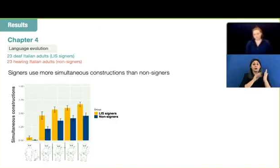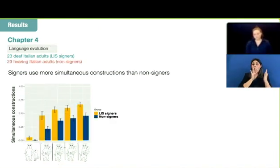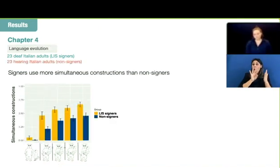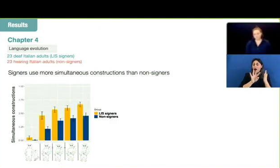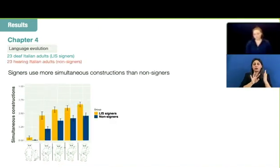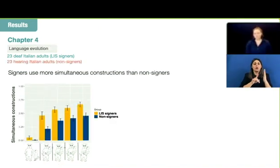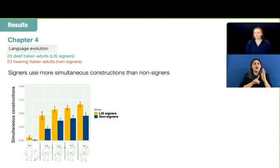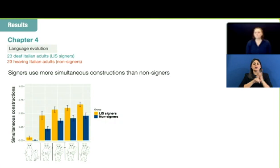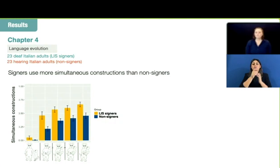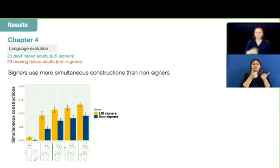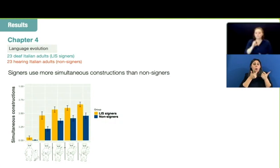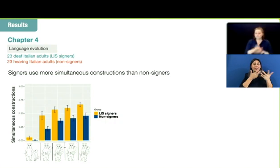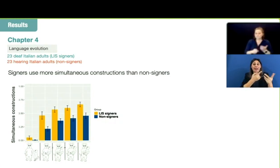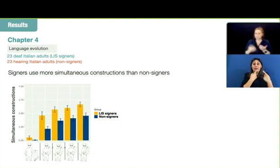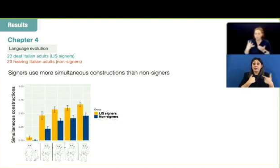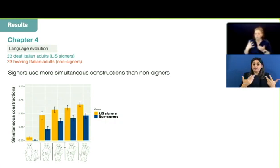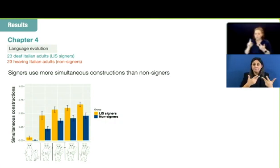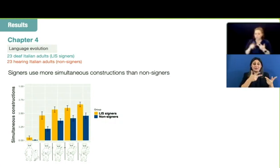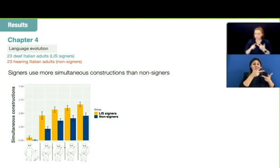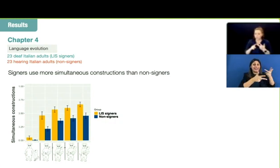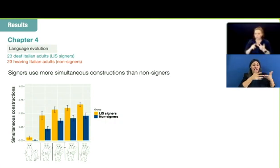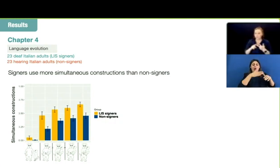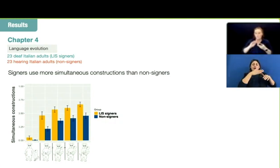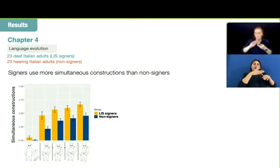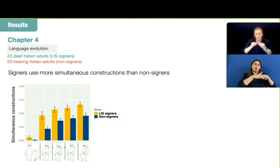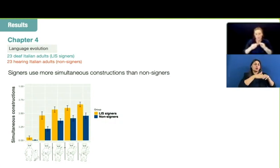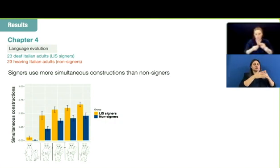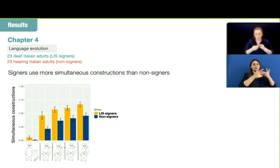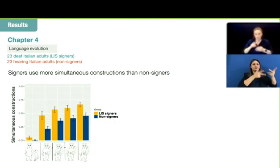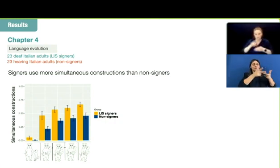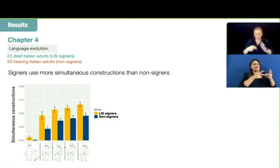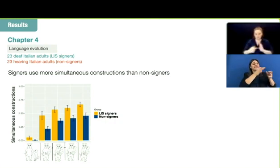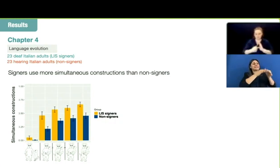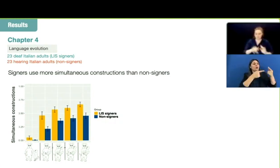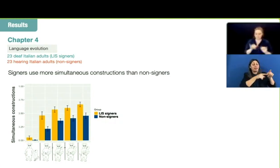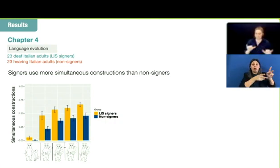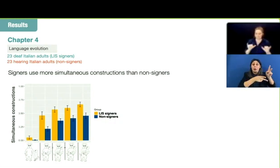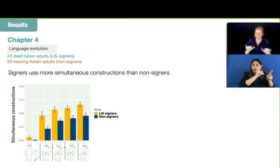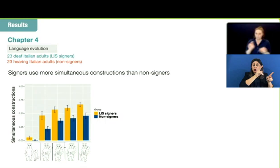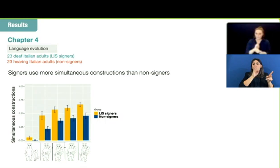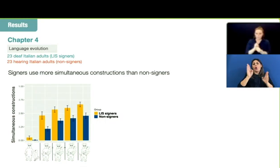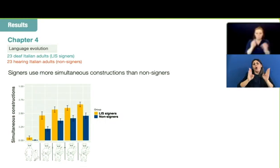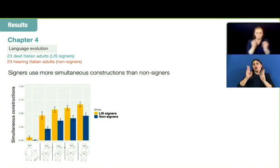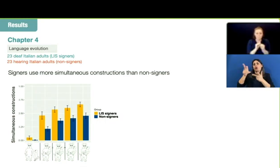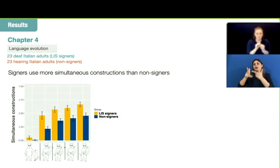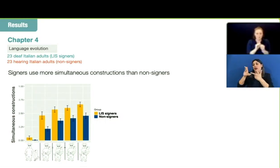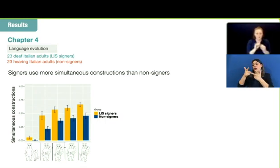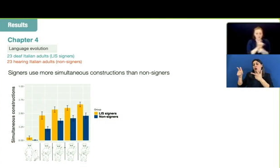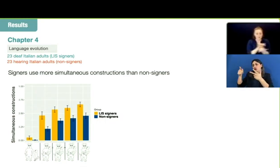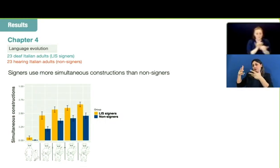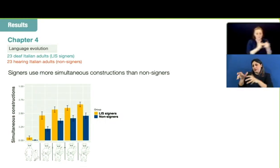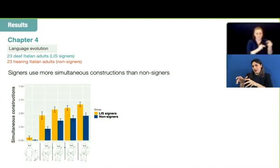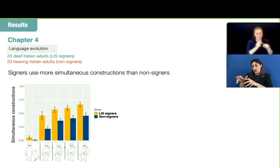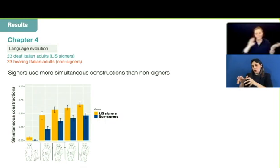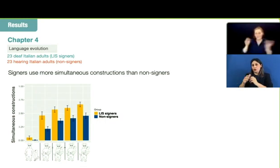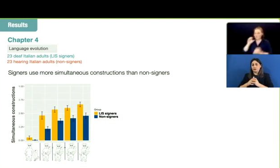In Chapter 4, quantitative results reveal that signers use more simultaneous constructions than non-signers.